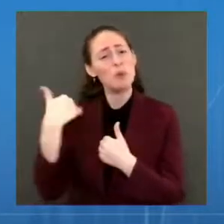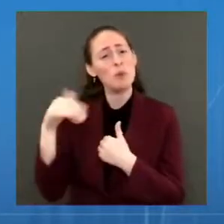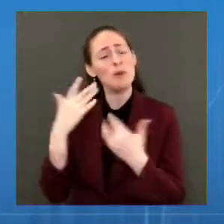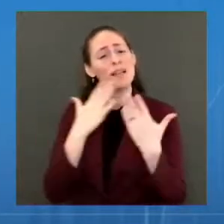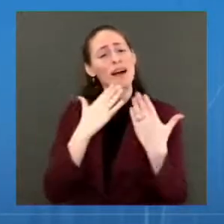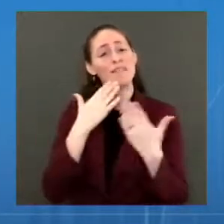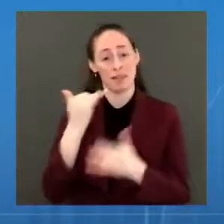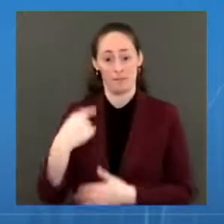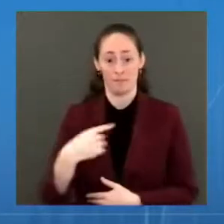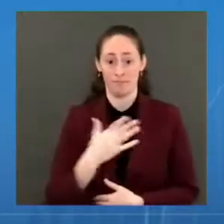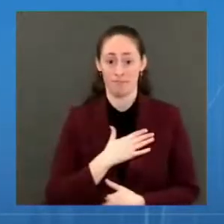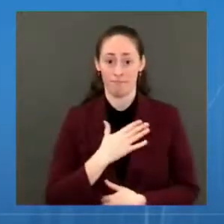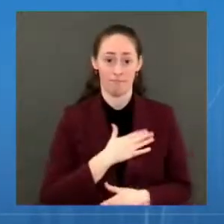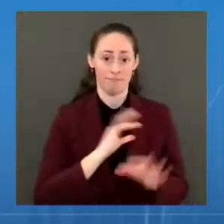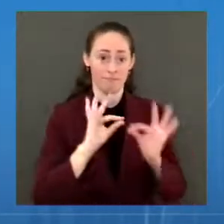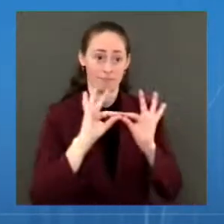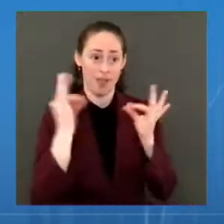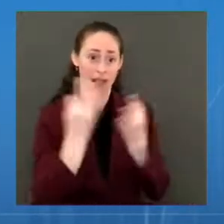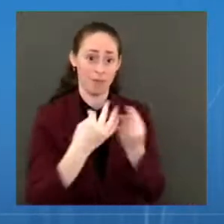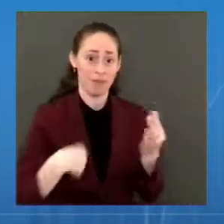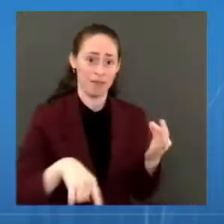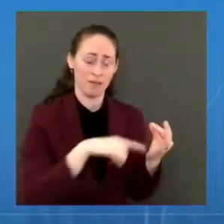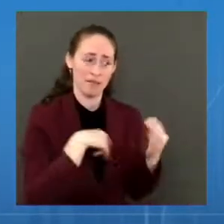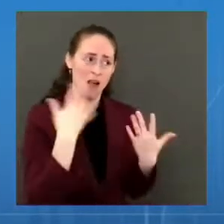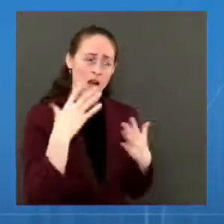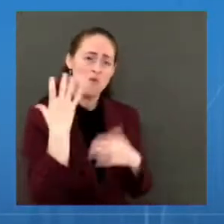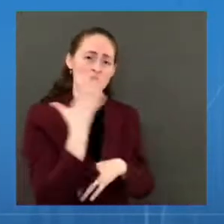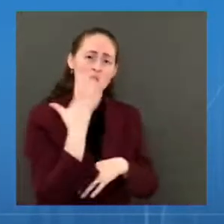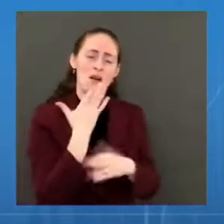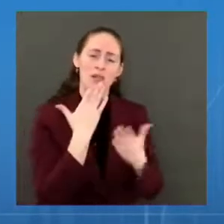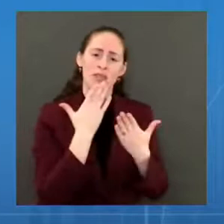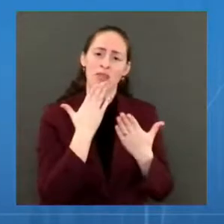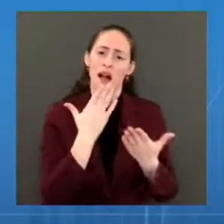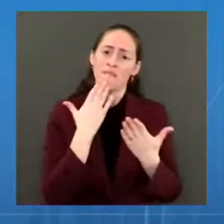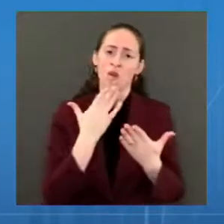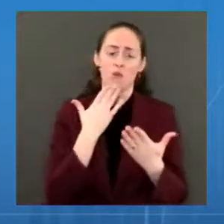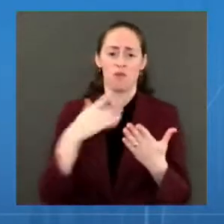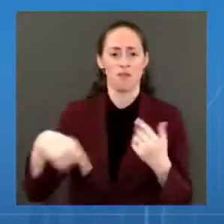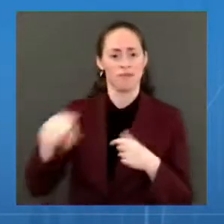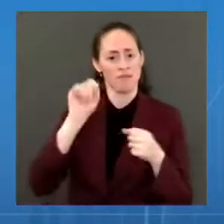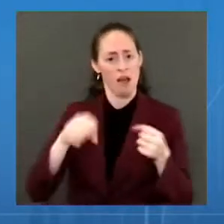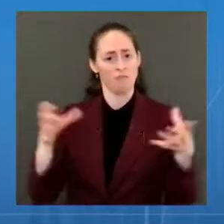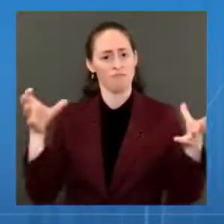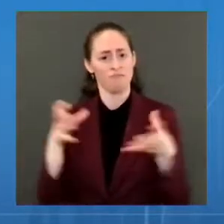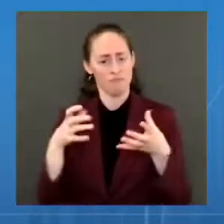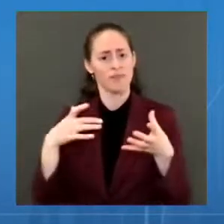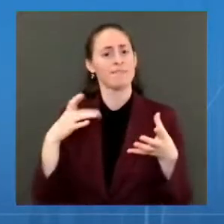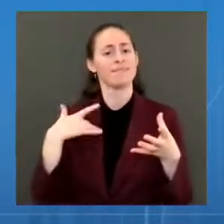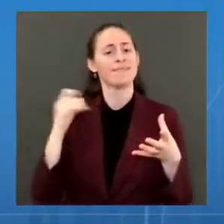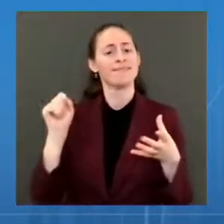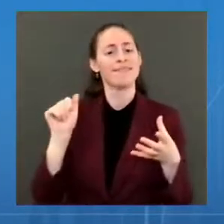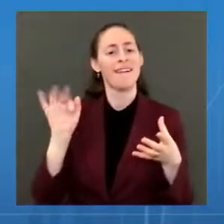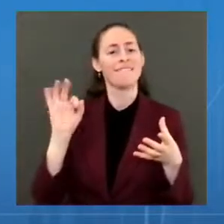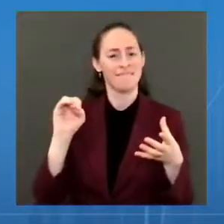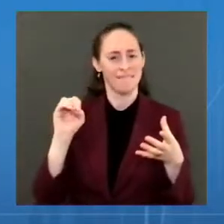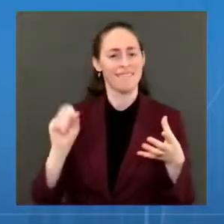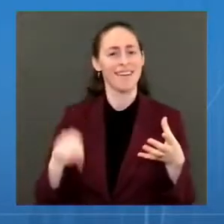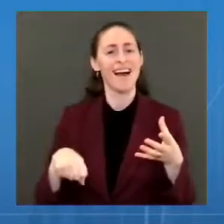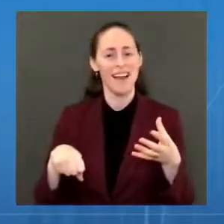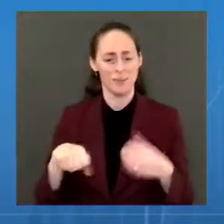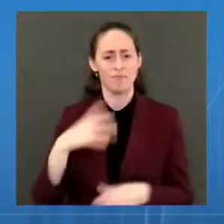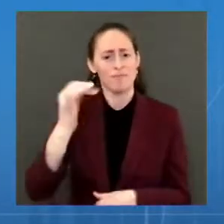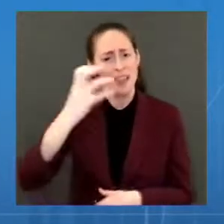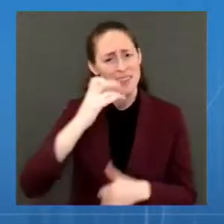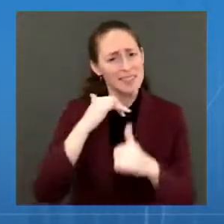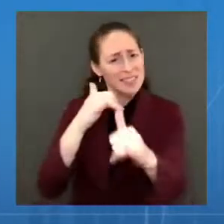deeply thankful we are that we can safely be together. If you or your family members are not yet vaccinated,